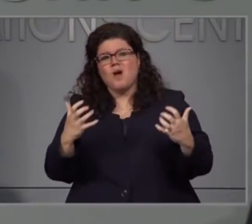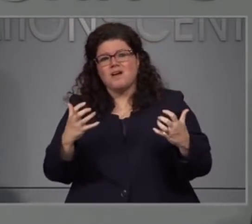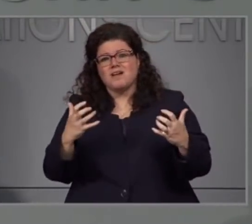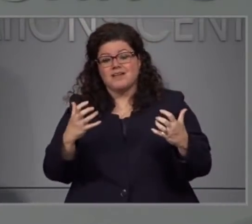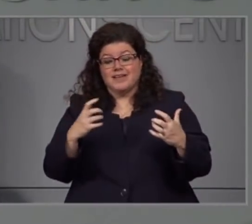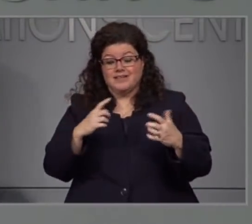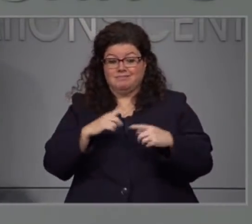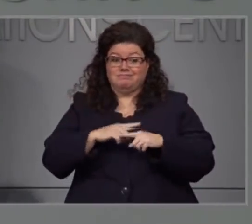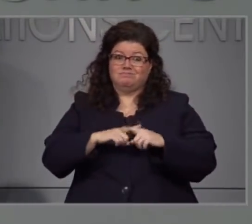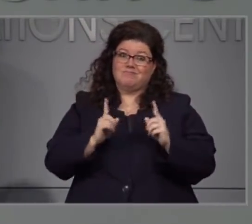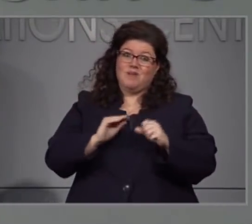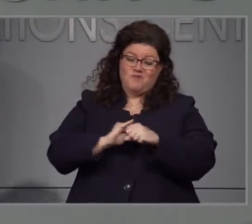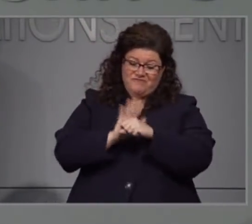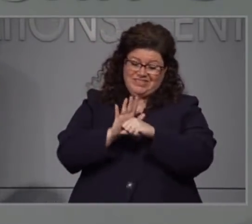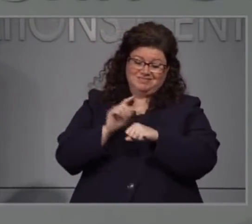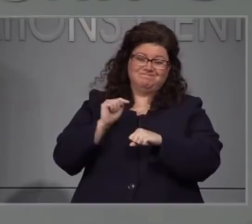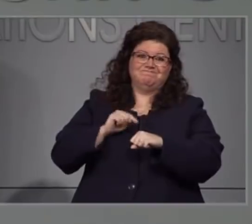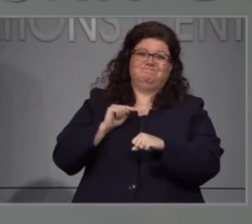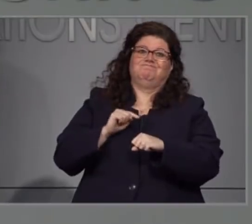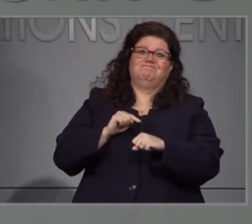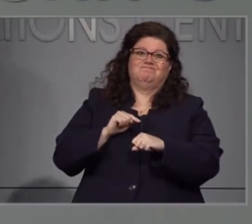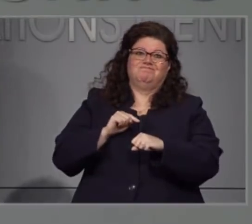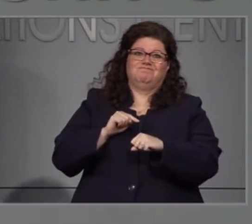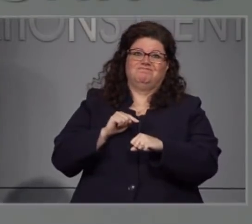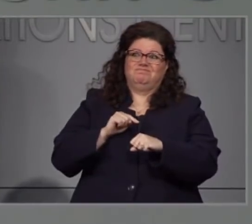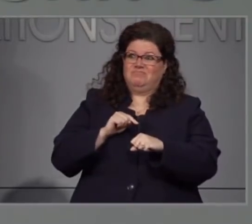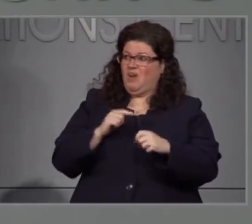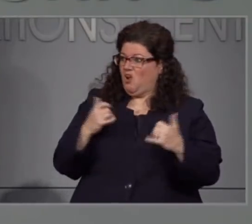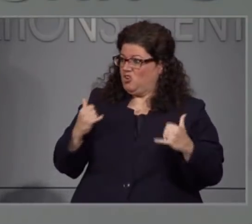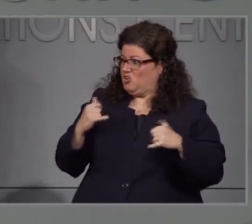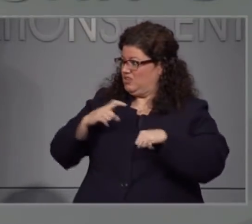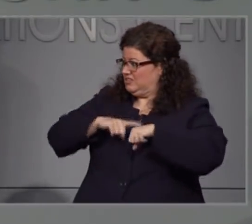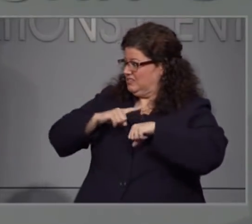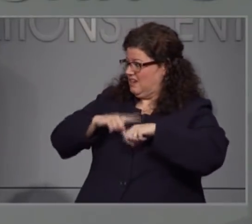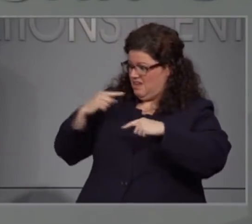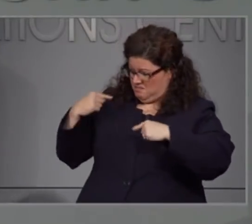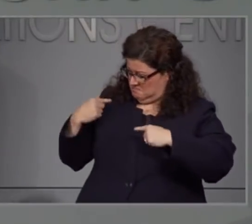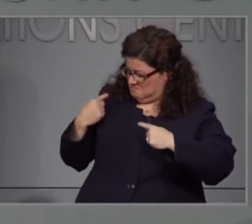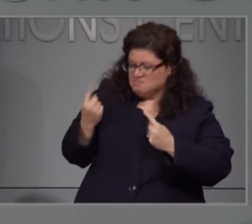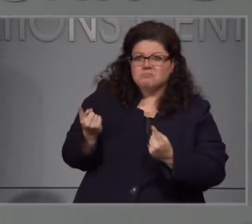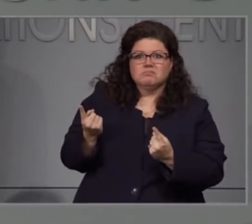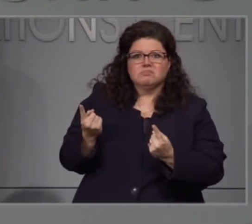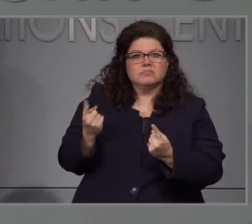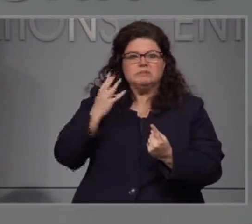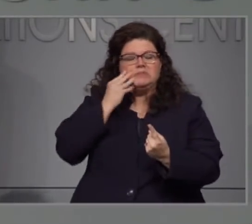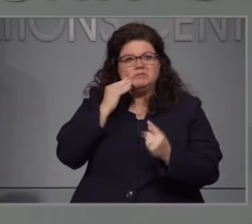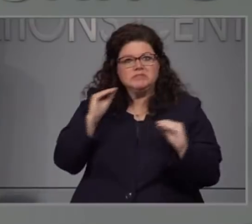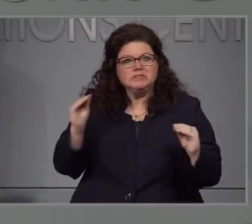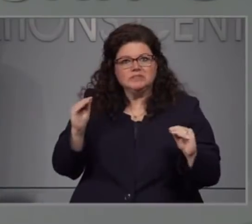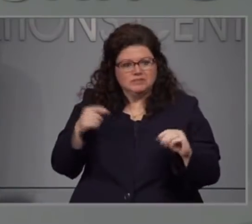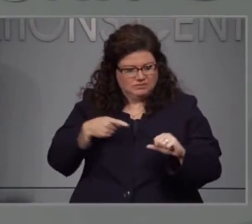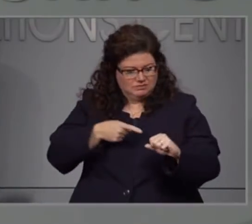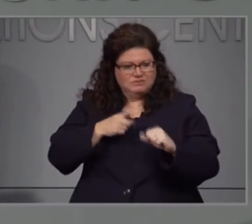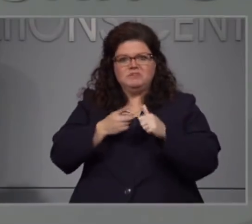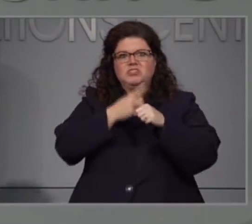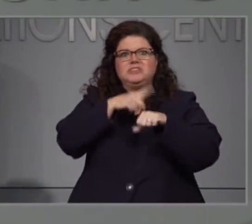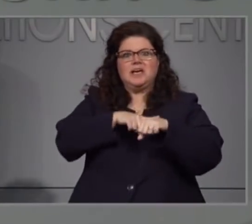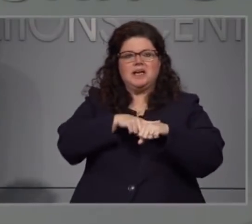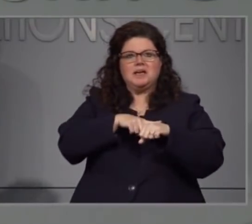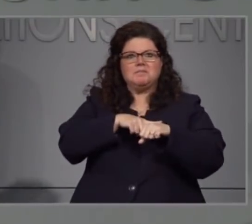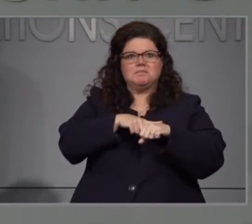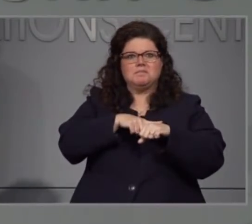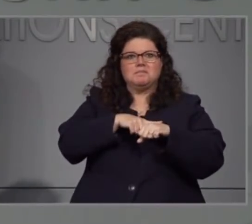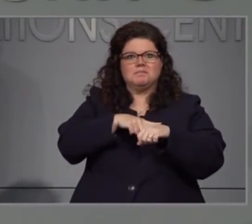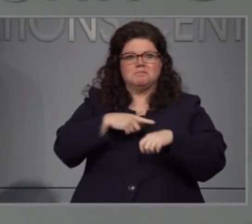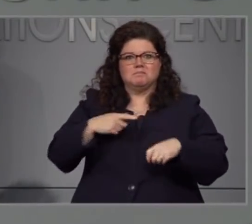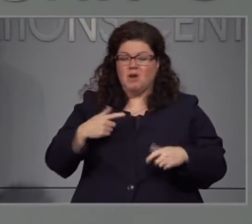a time that is unprecedented in modern history. Our lives have changed from the fear